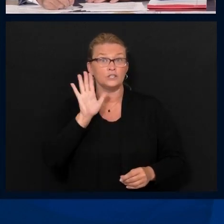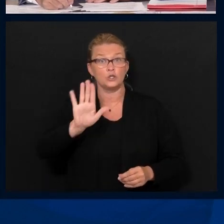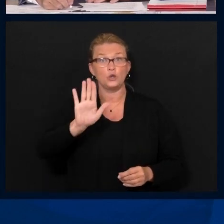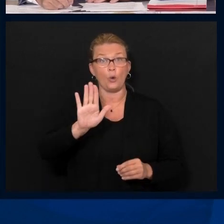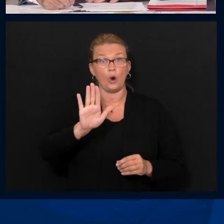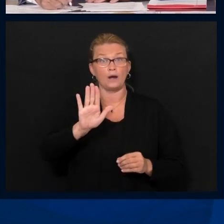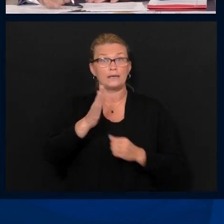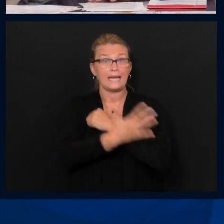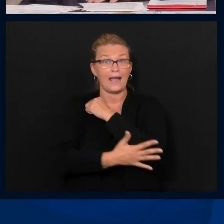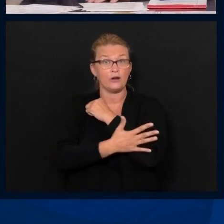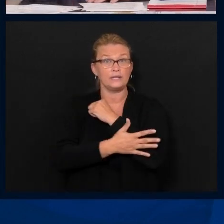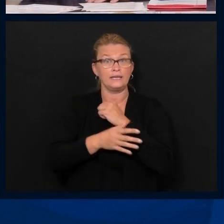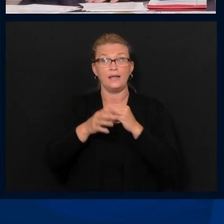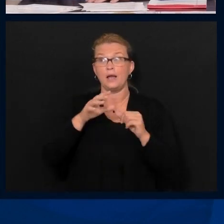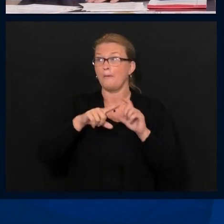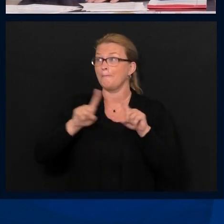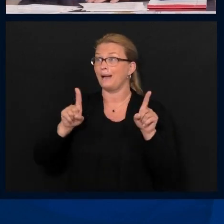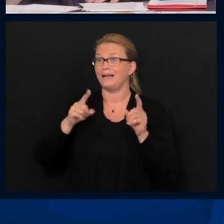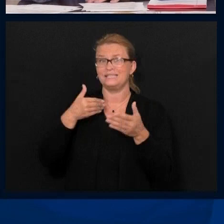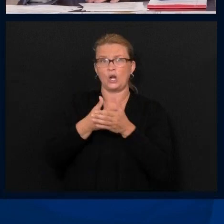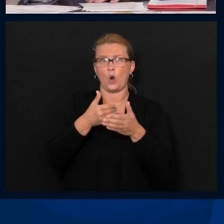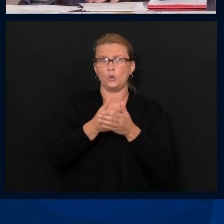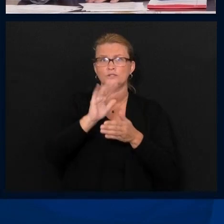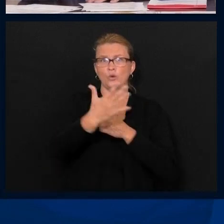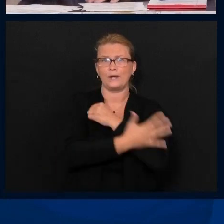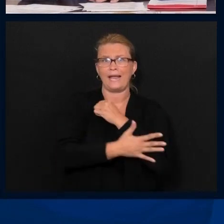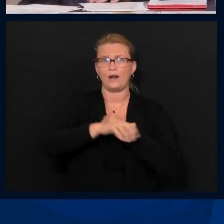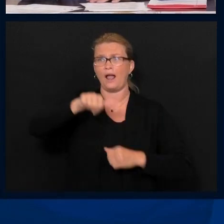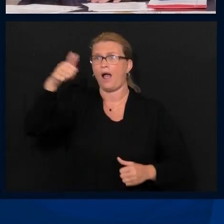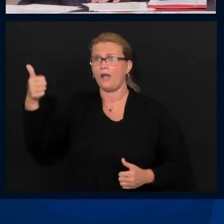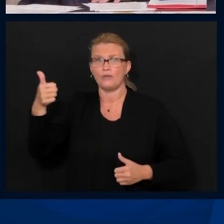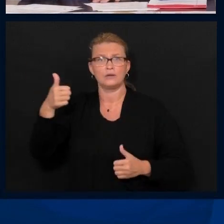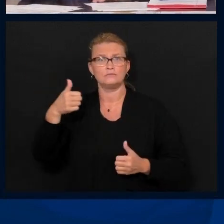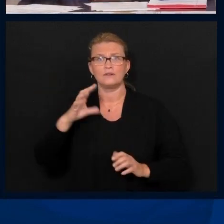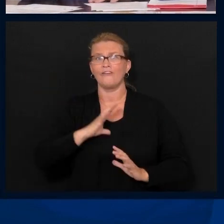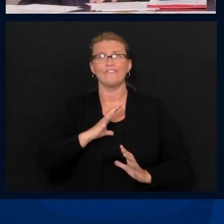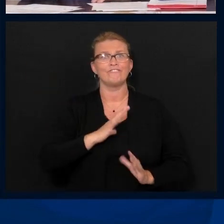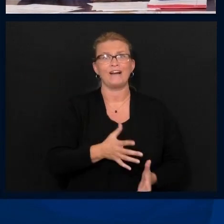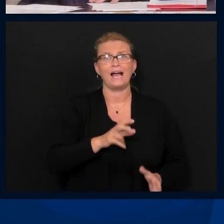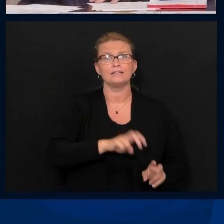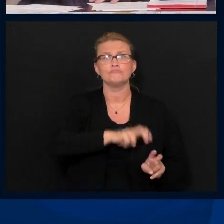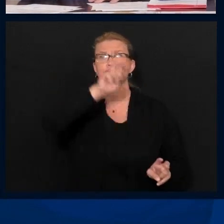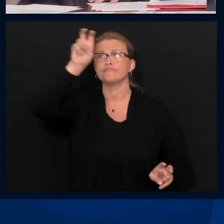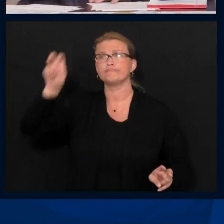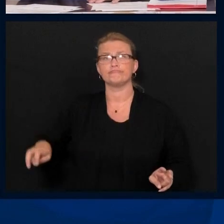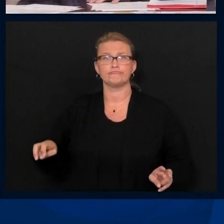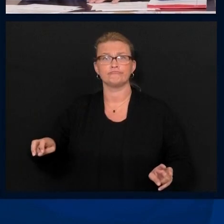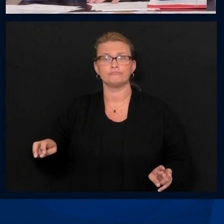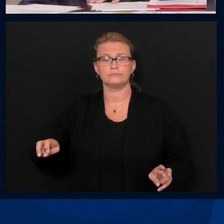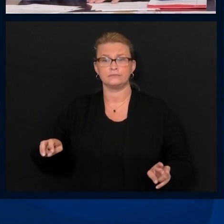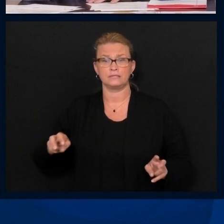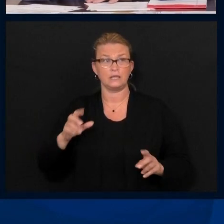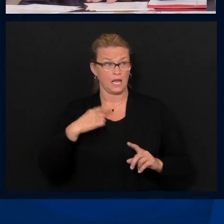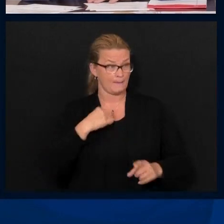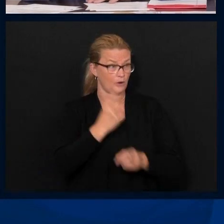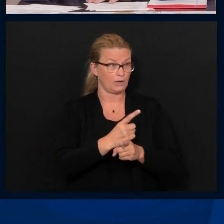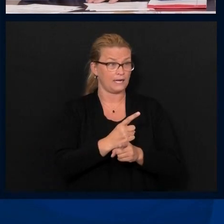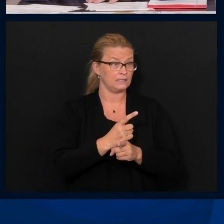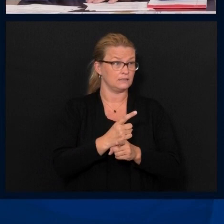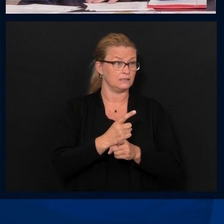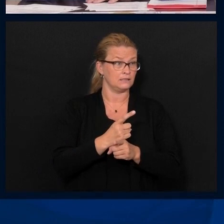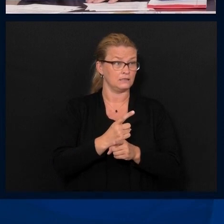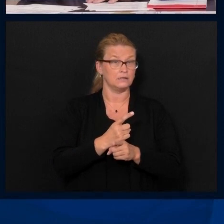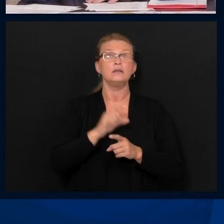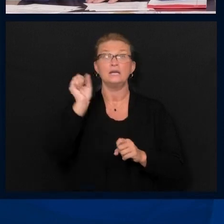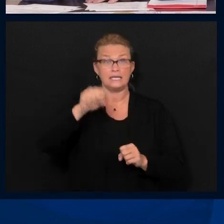neighboring county and you want to go to that county and be tested and everything, I think that's fine too, to go across county lines. Am I right about that?